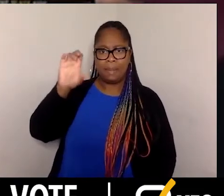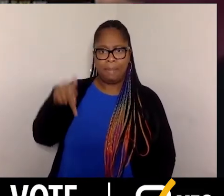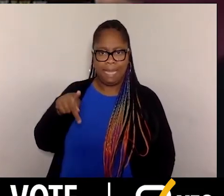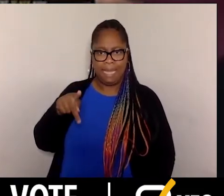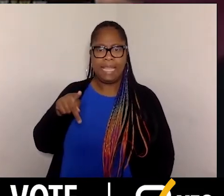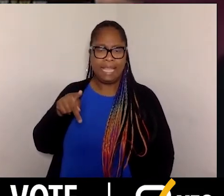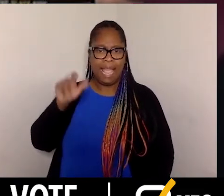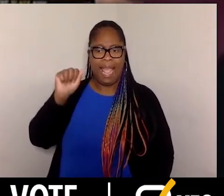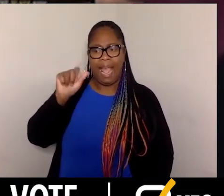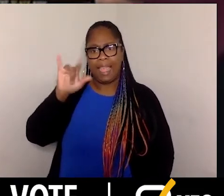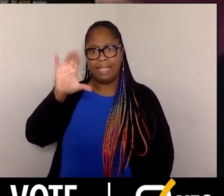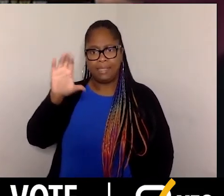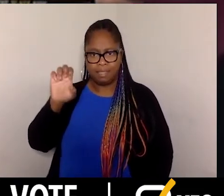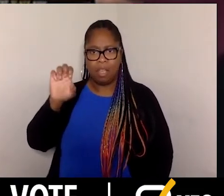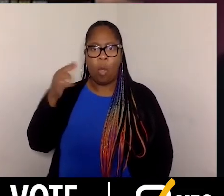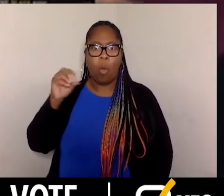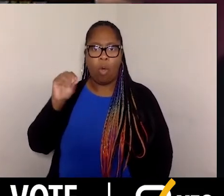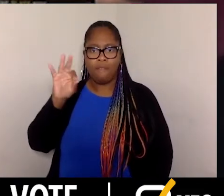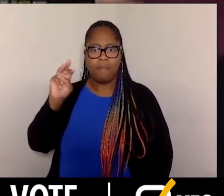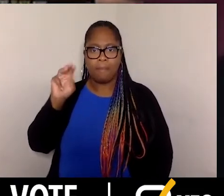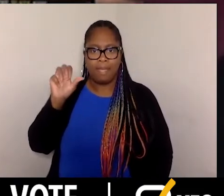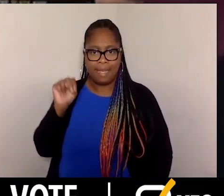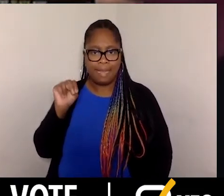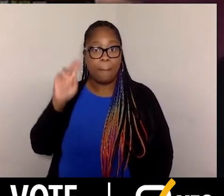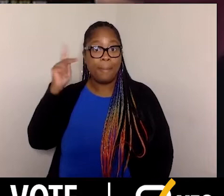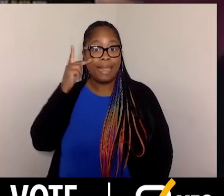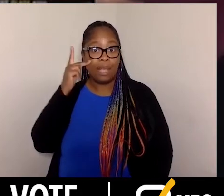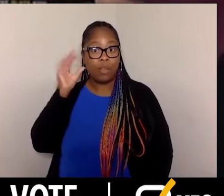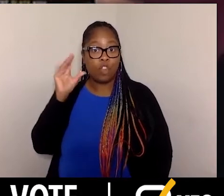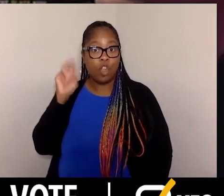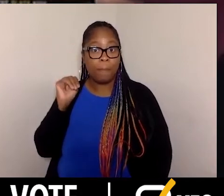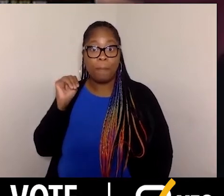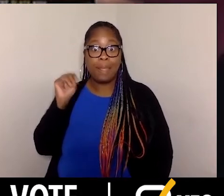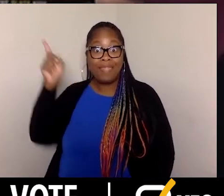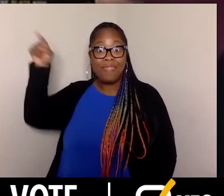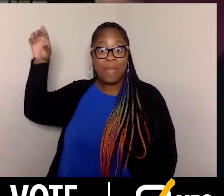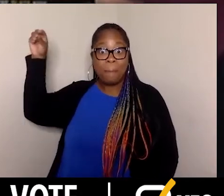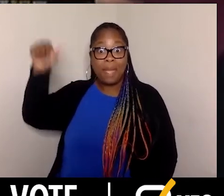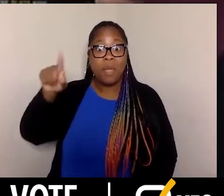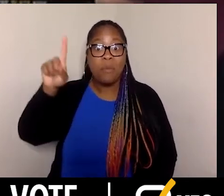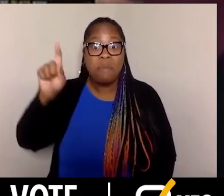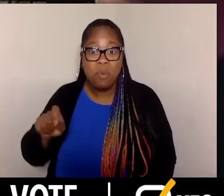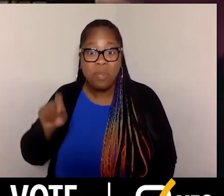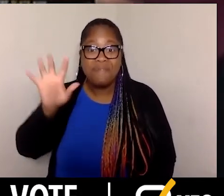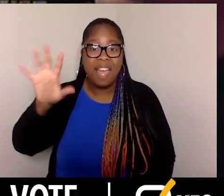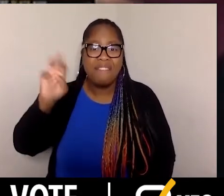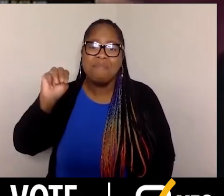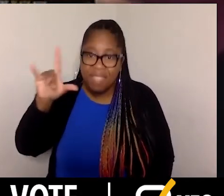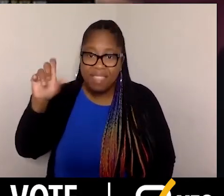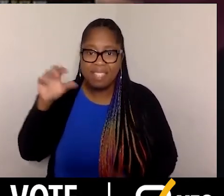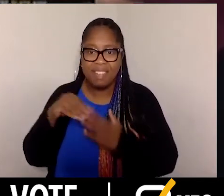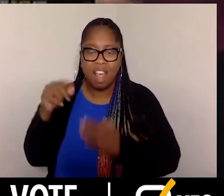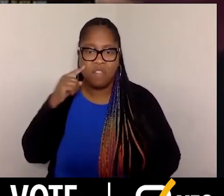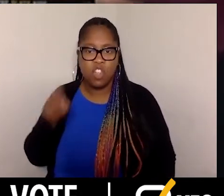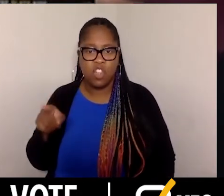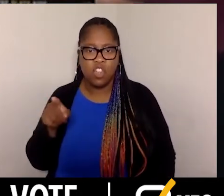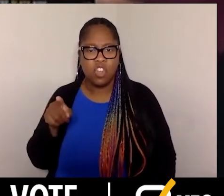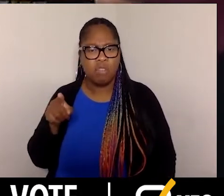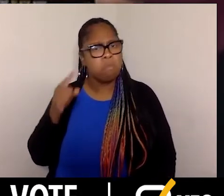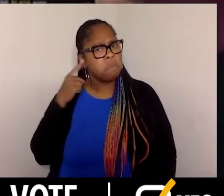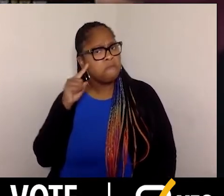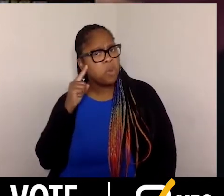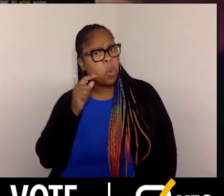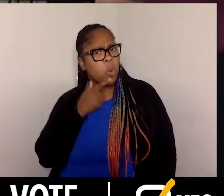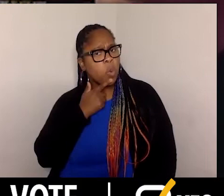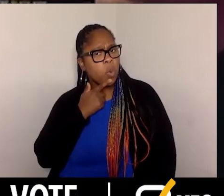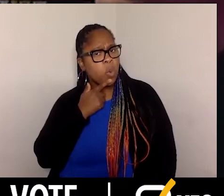firm to the tune of $1.5 million to be exact. And why?